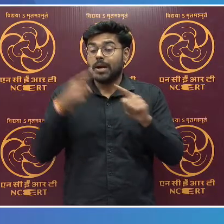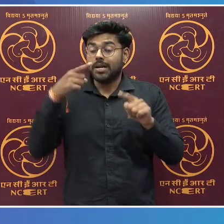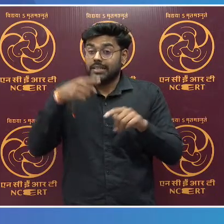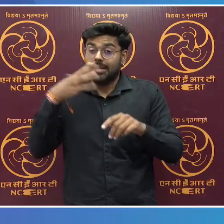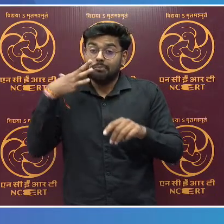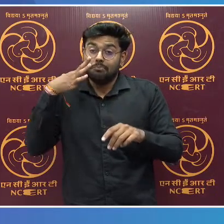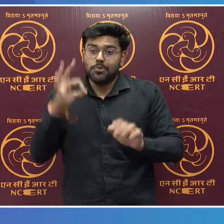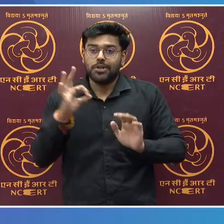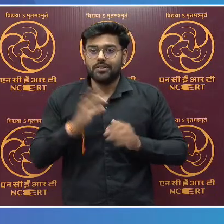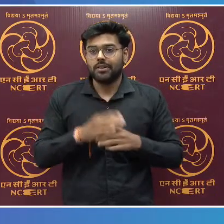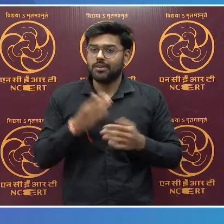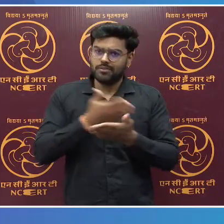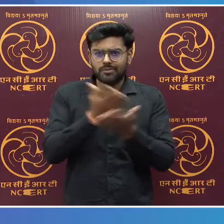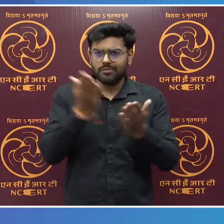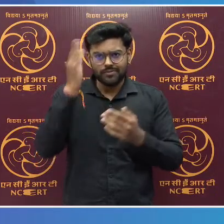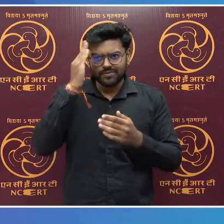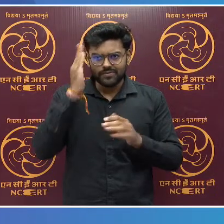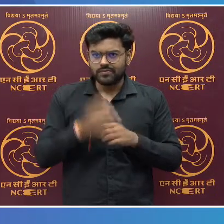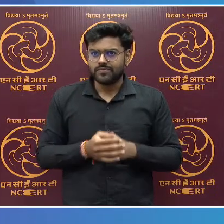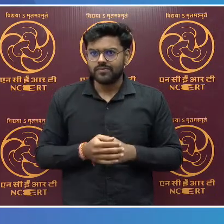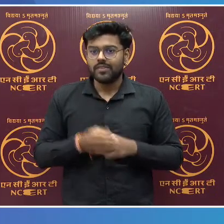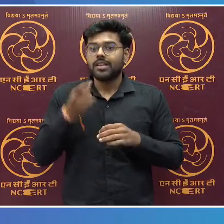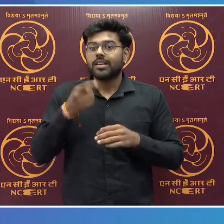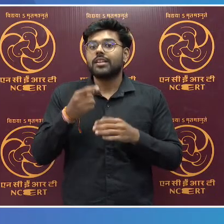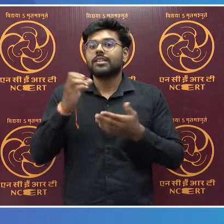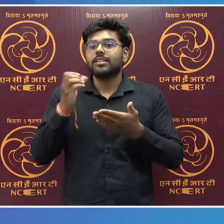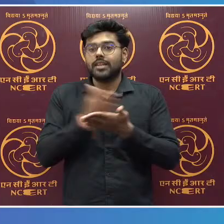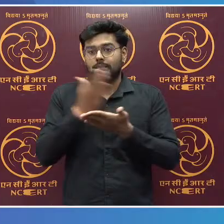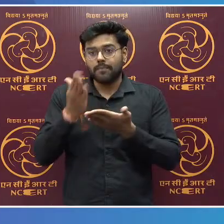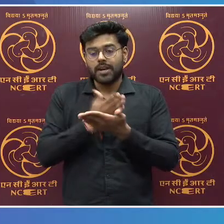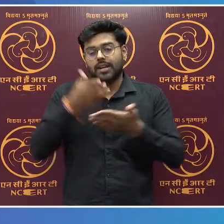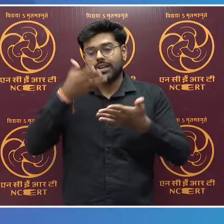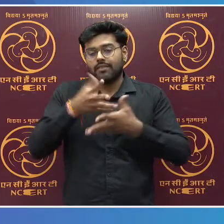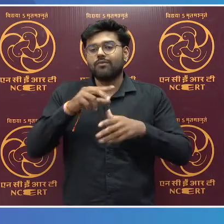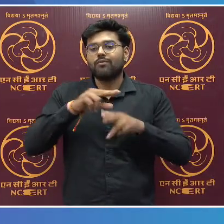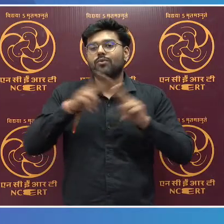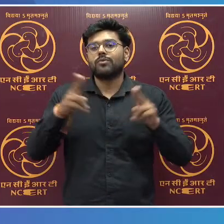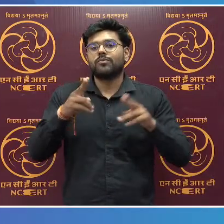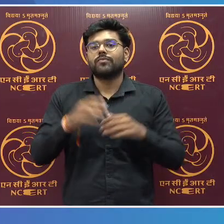is important, right? So that is the chapter all about